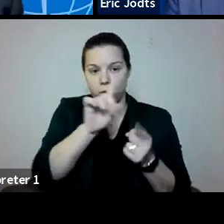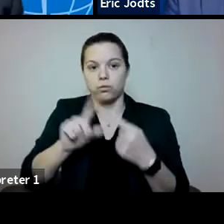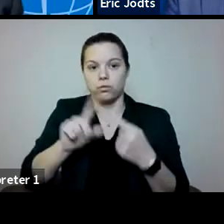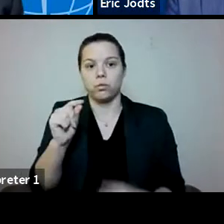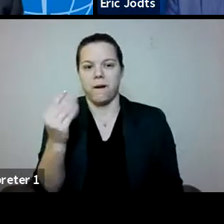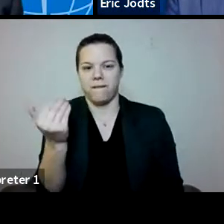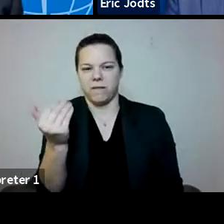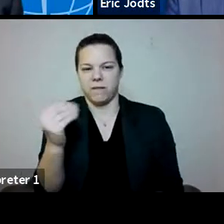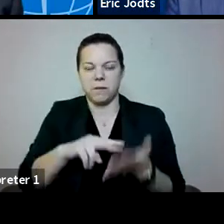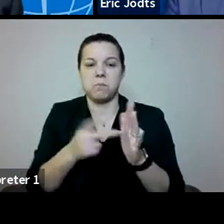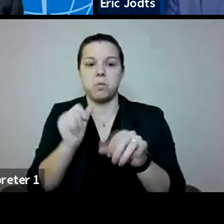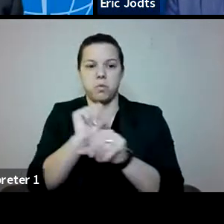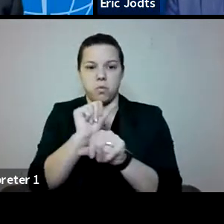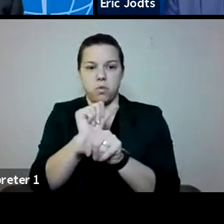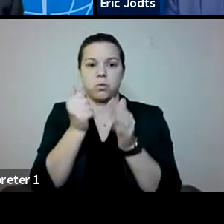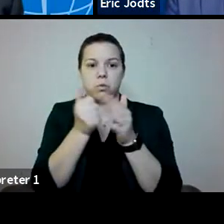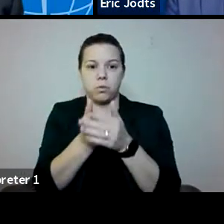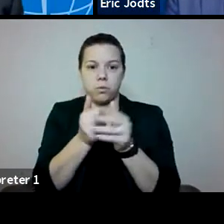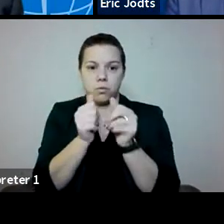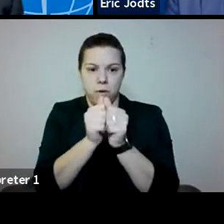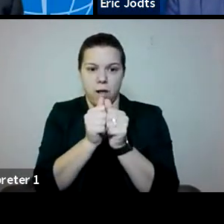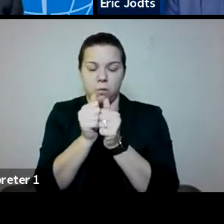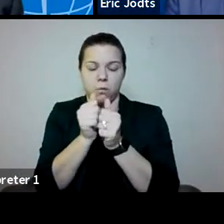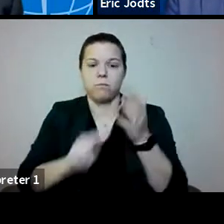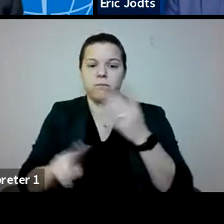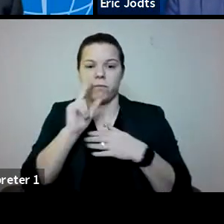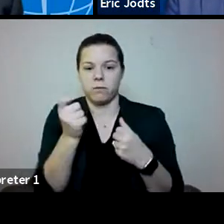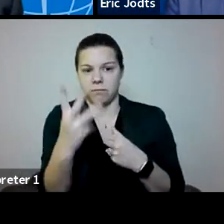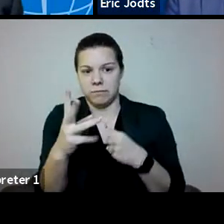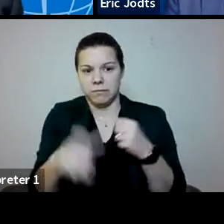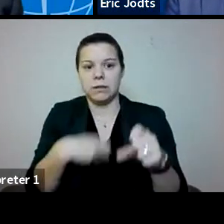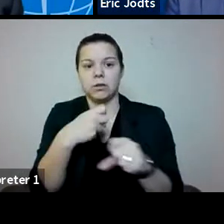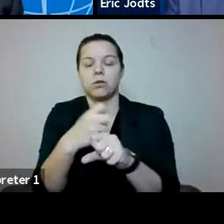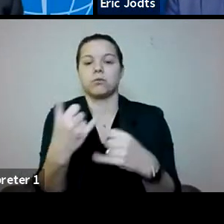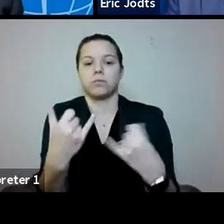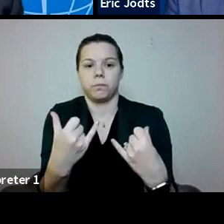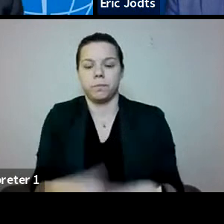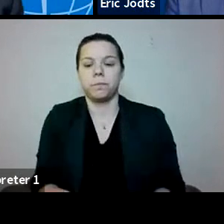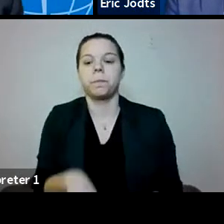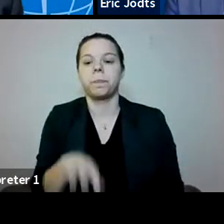number of years now. And the FAA,